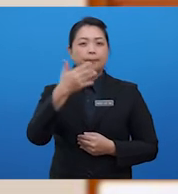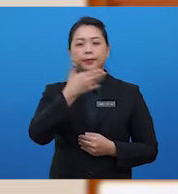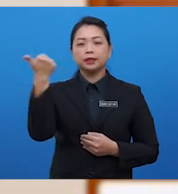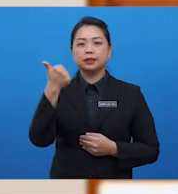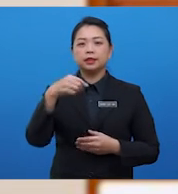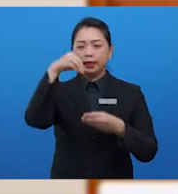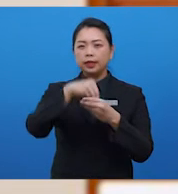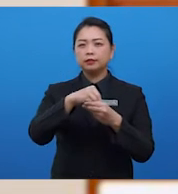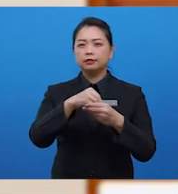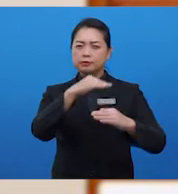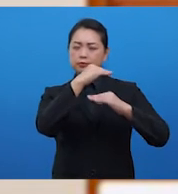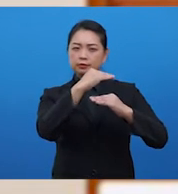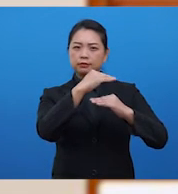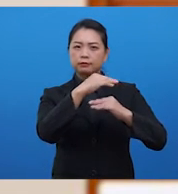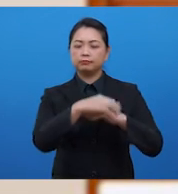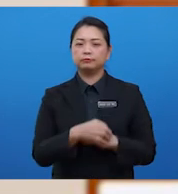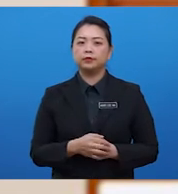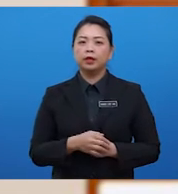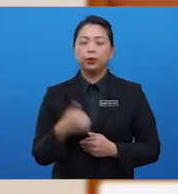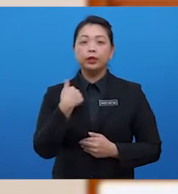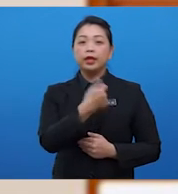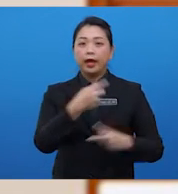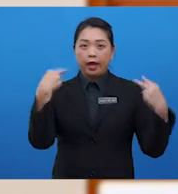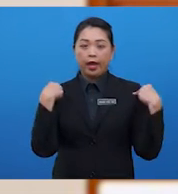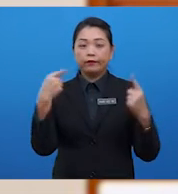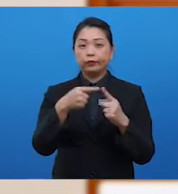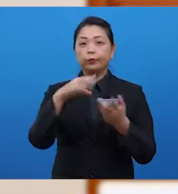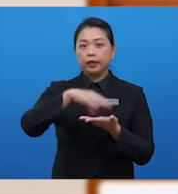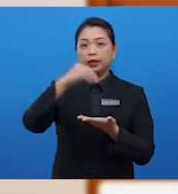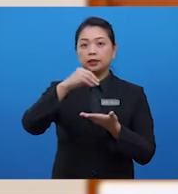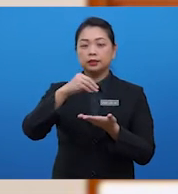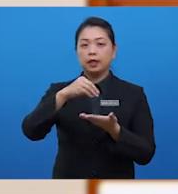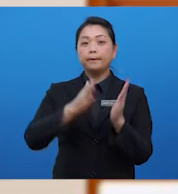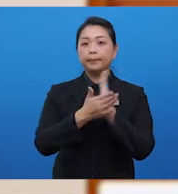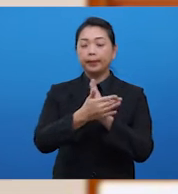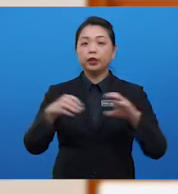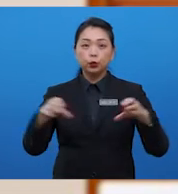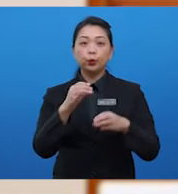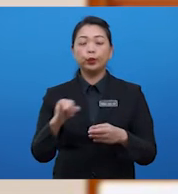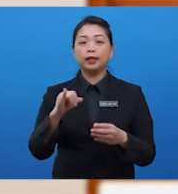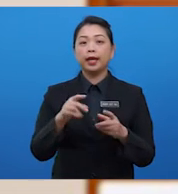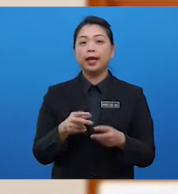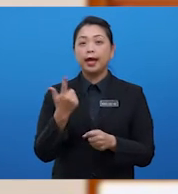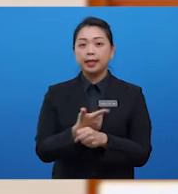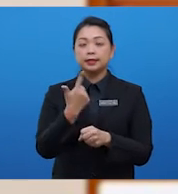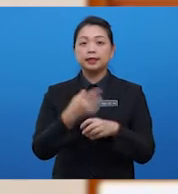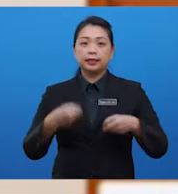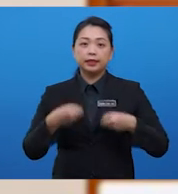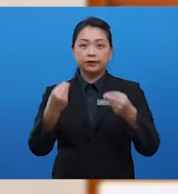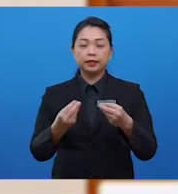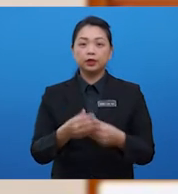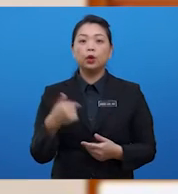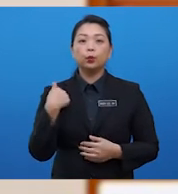about a certain context. And we have learned to infer by doing the exercises given. We have